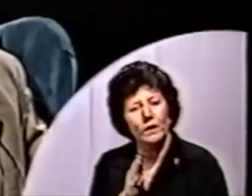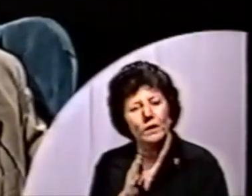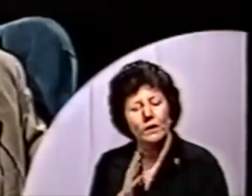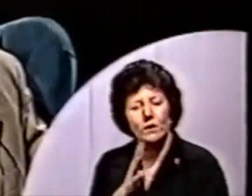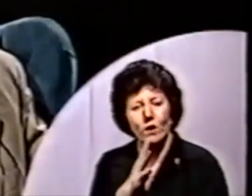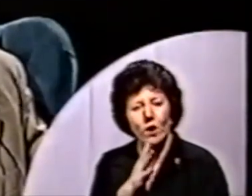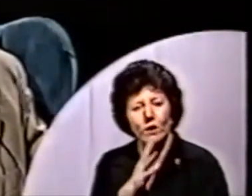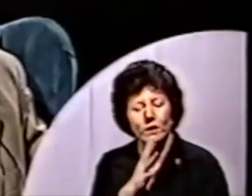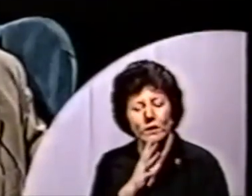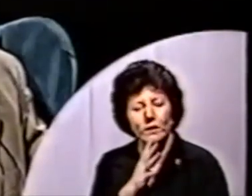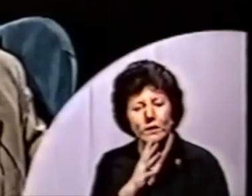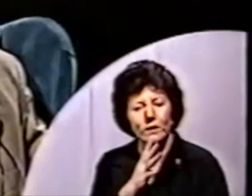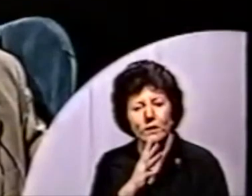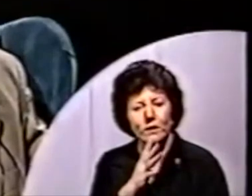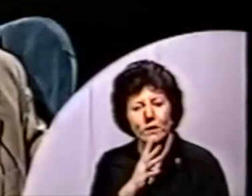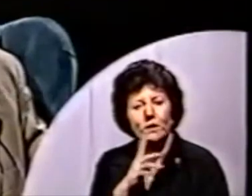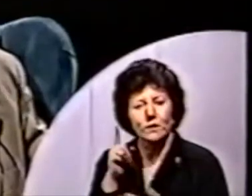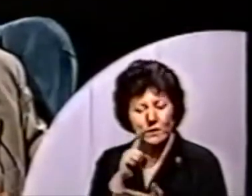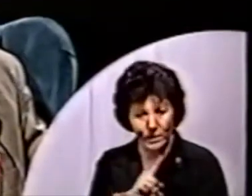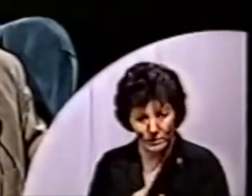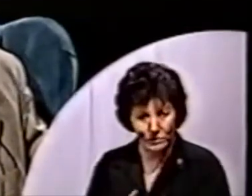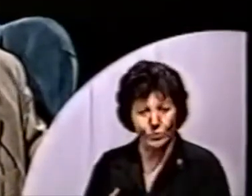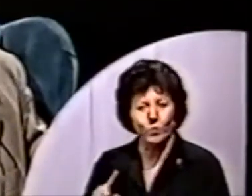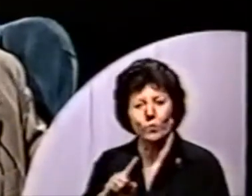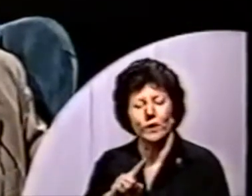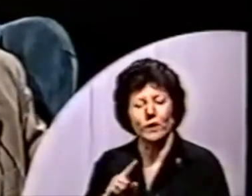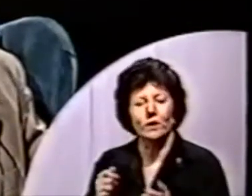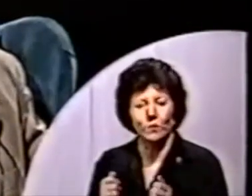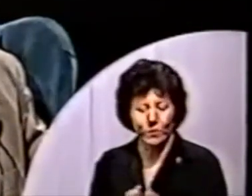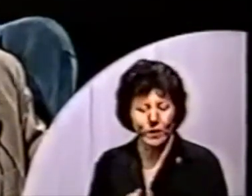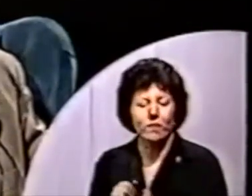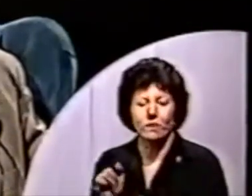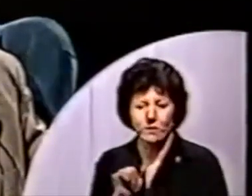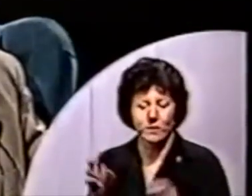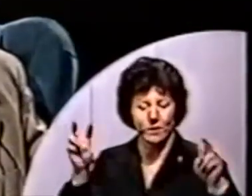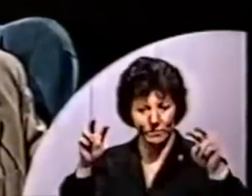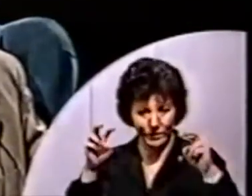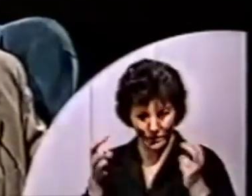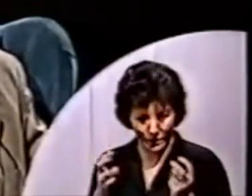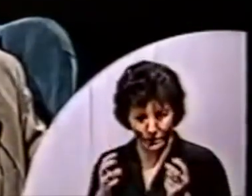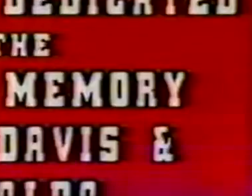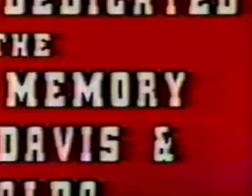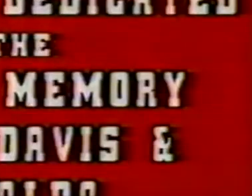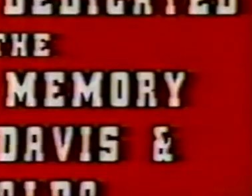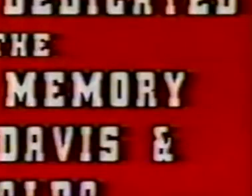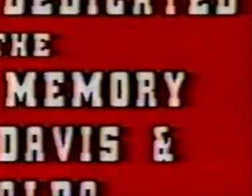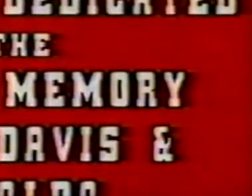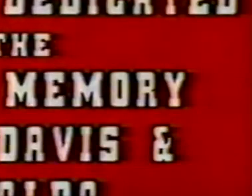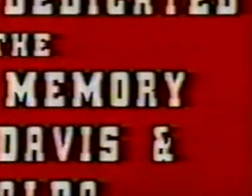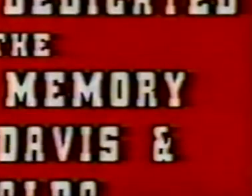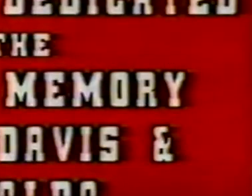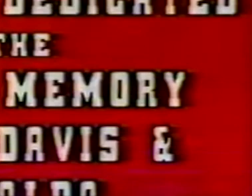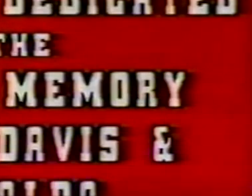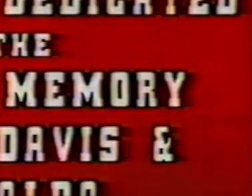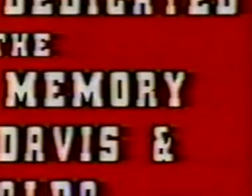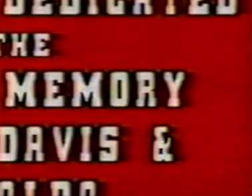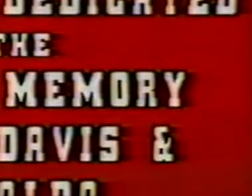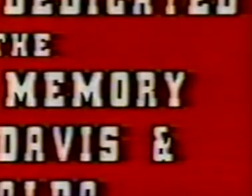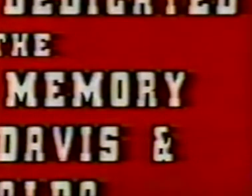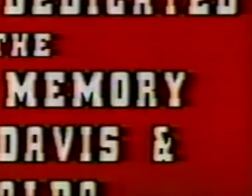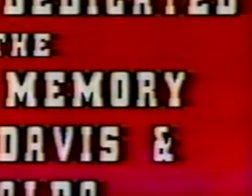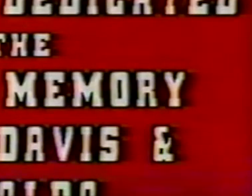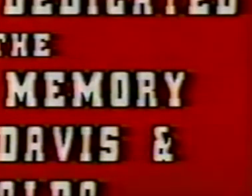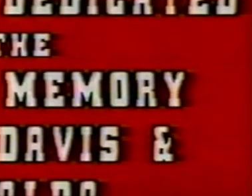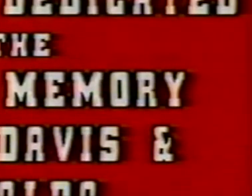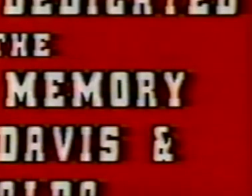hour in next week. Unfortunately, Tom won't be able to meet it, but I thank all my guests. Thank you very much.